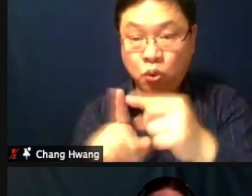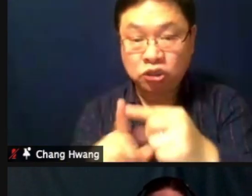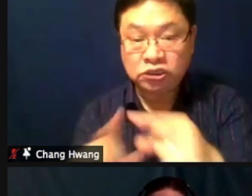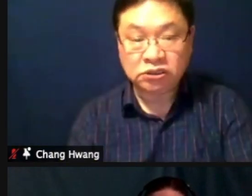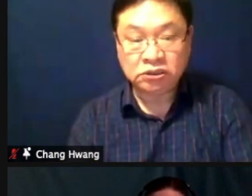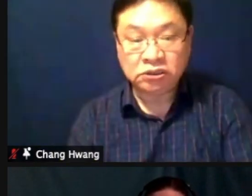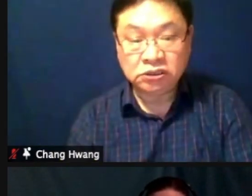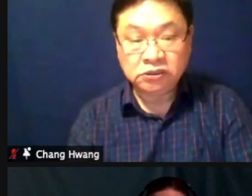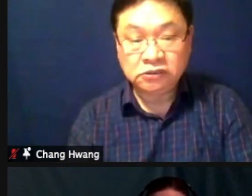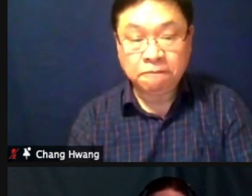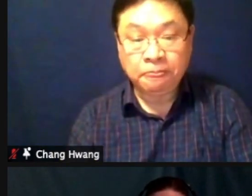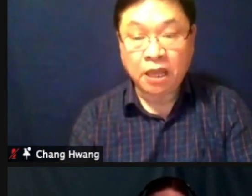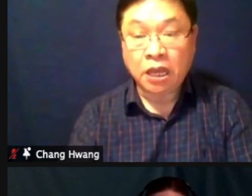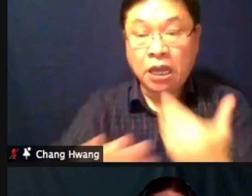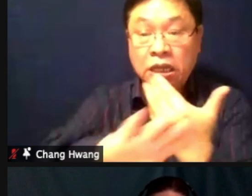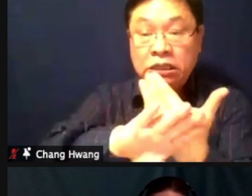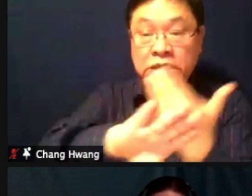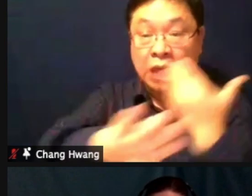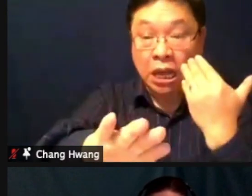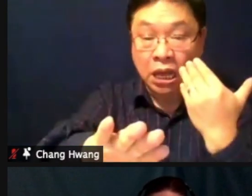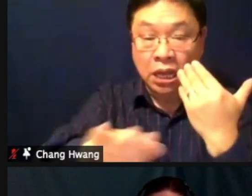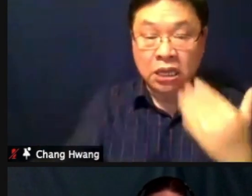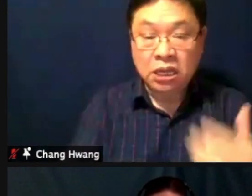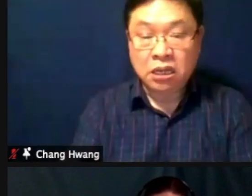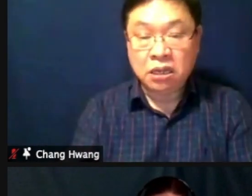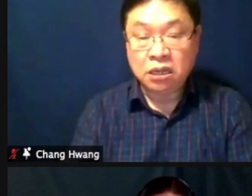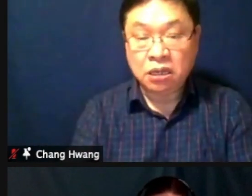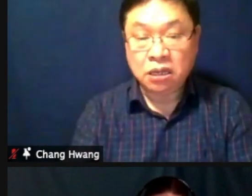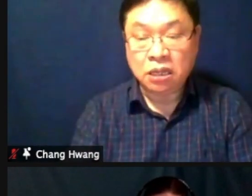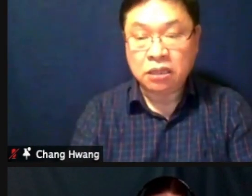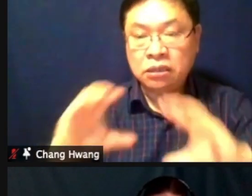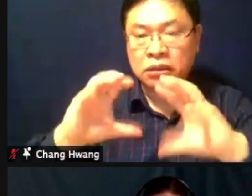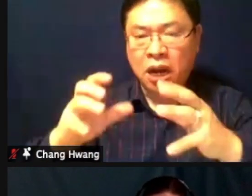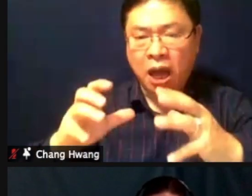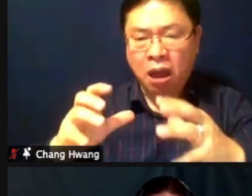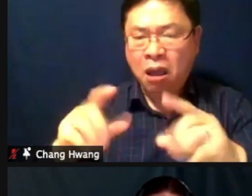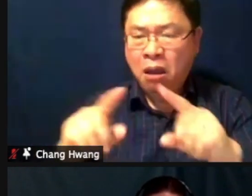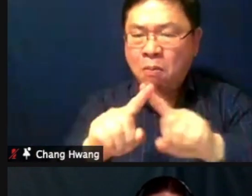And then there's also a bracket that has the plus sign between a couple written words.